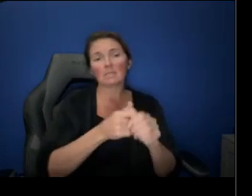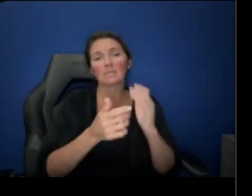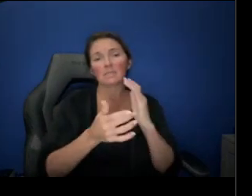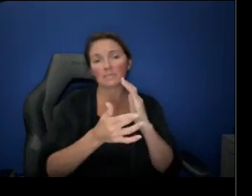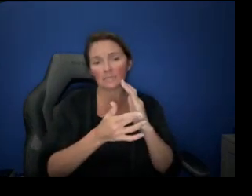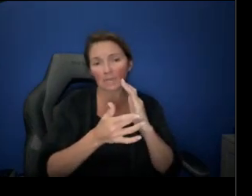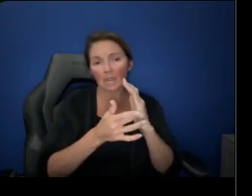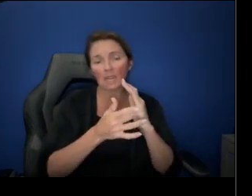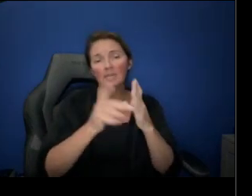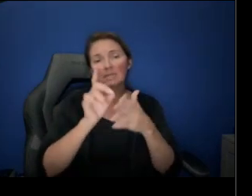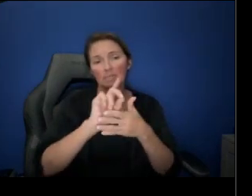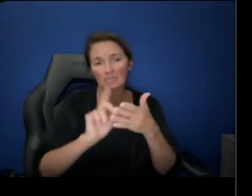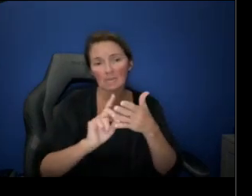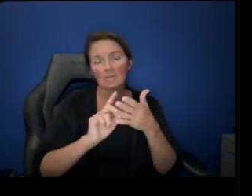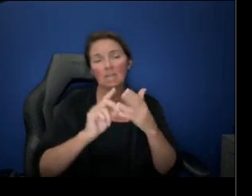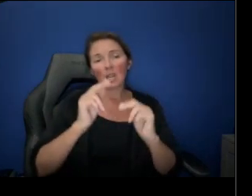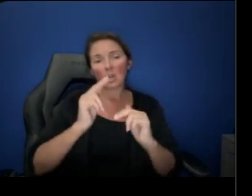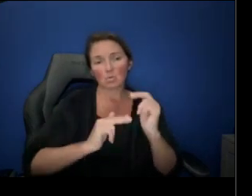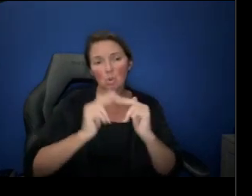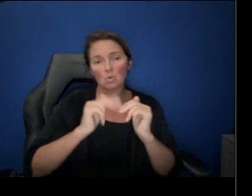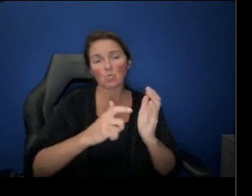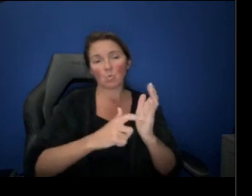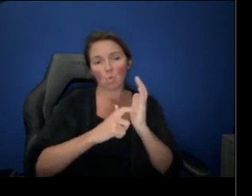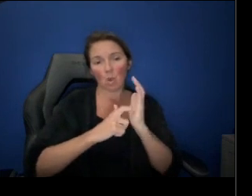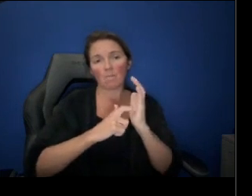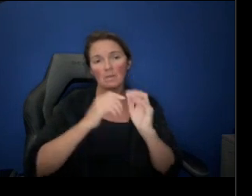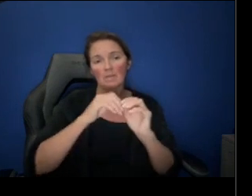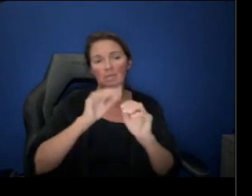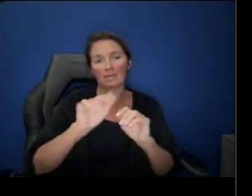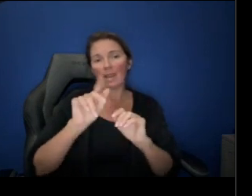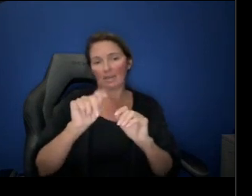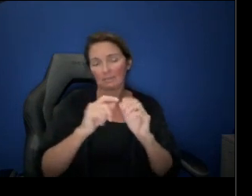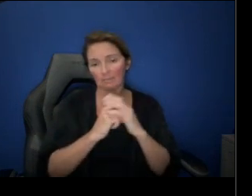technical, design, and construction requirements in the Act.